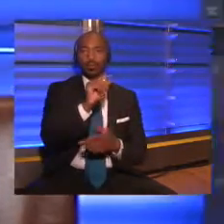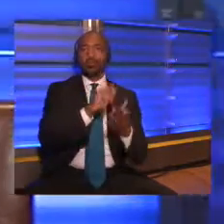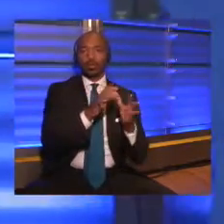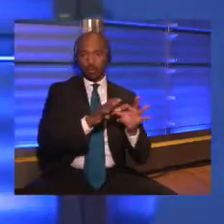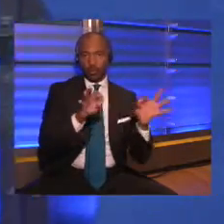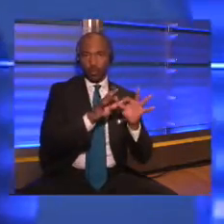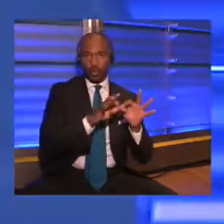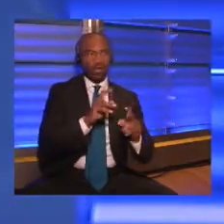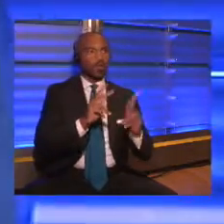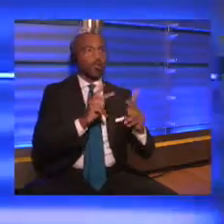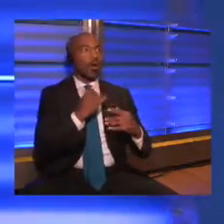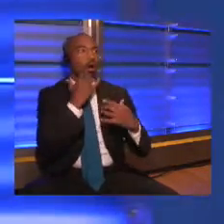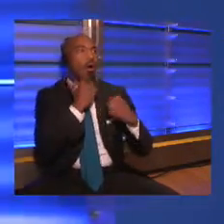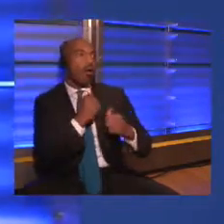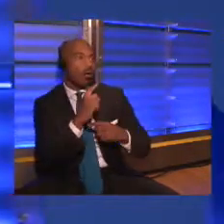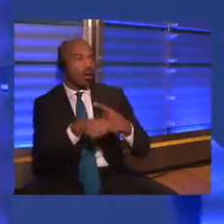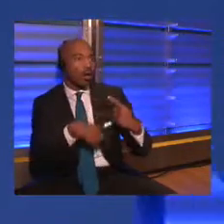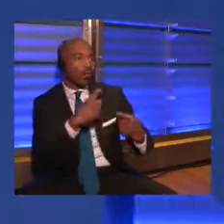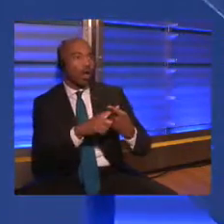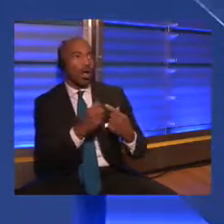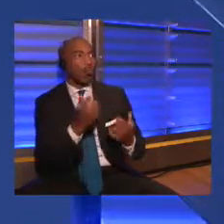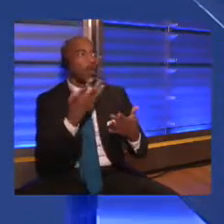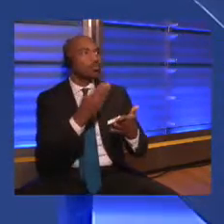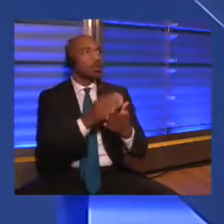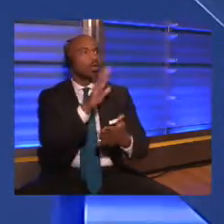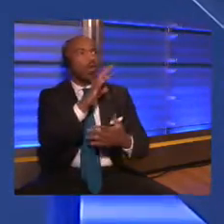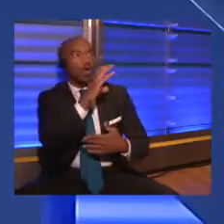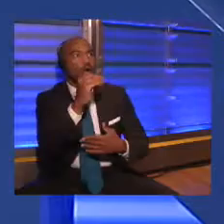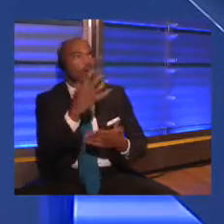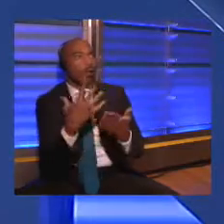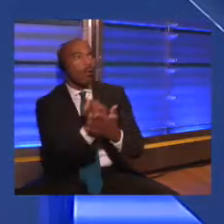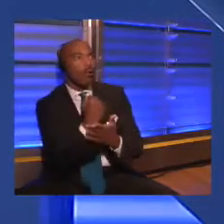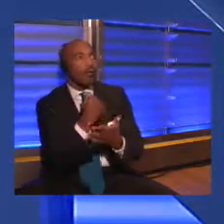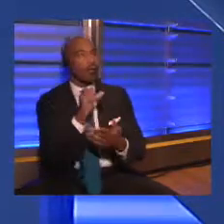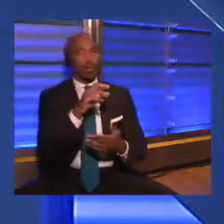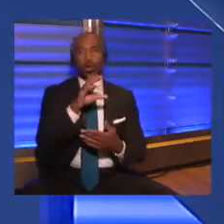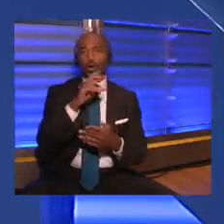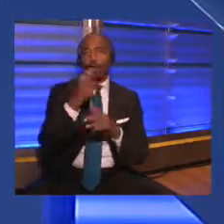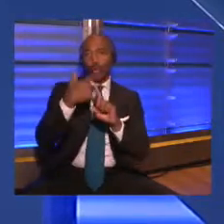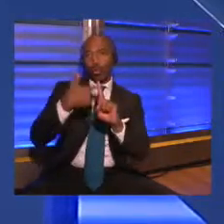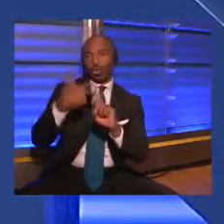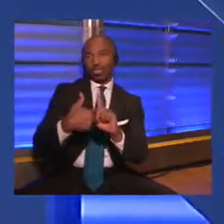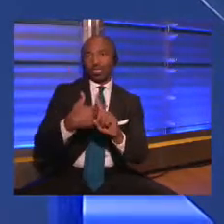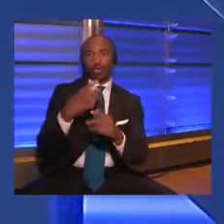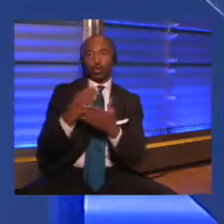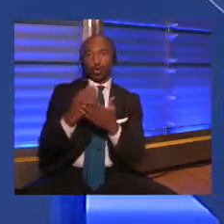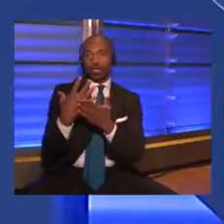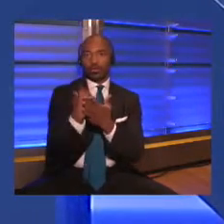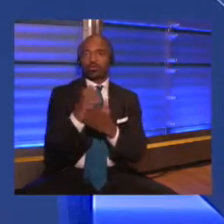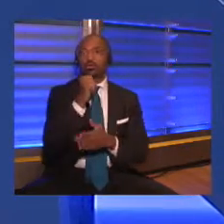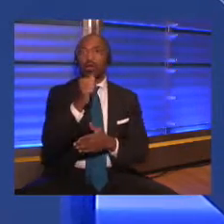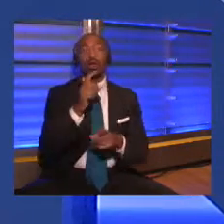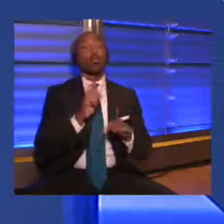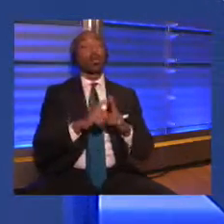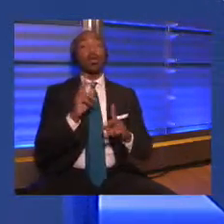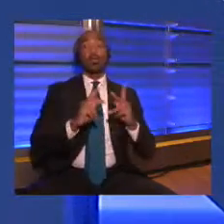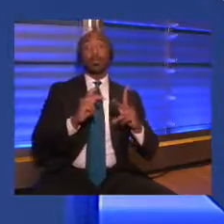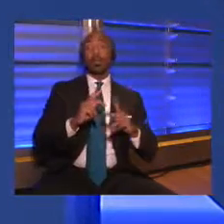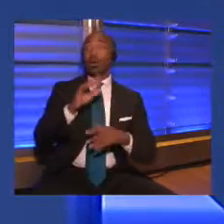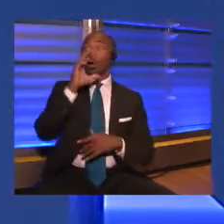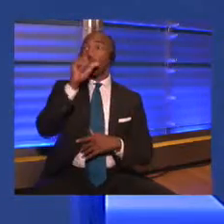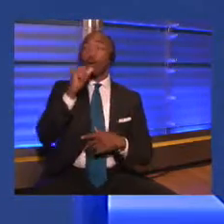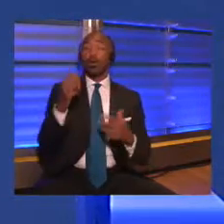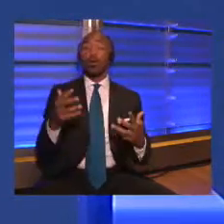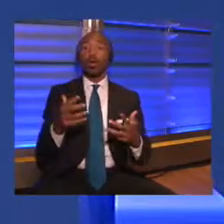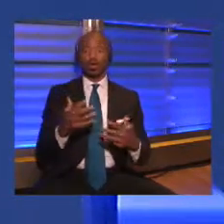end of the day about how much money your company makes or your quarterly earnings. What they care about is what's the quality of